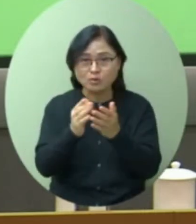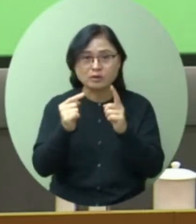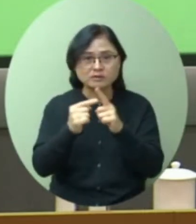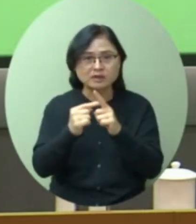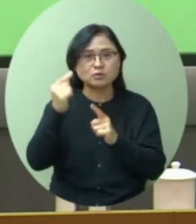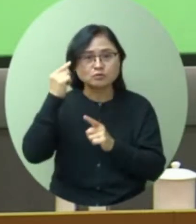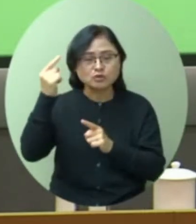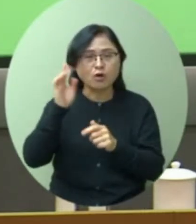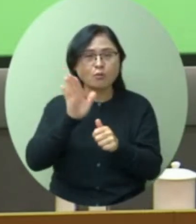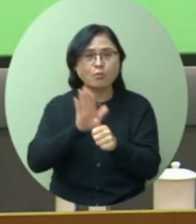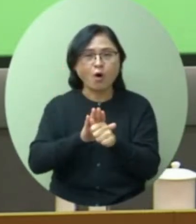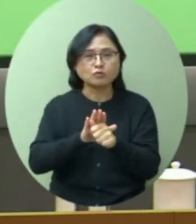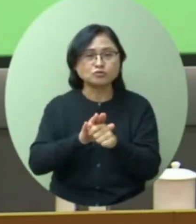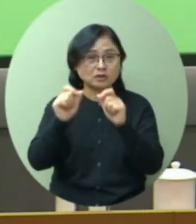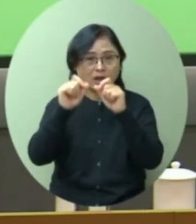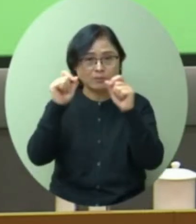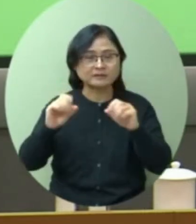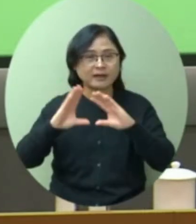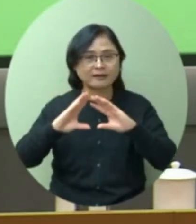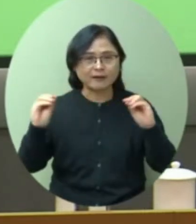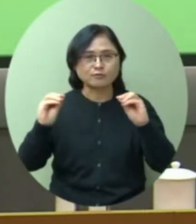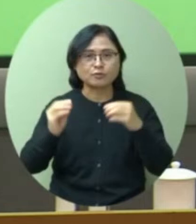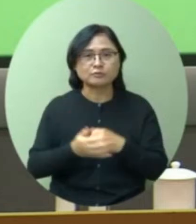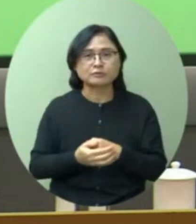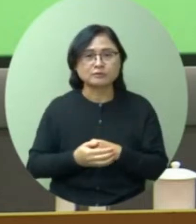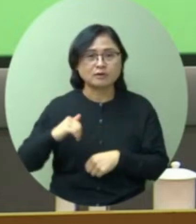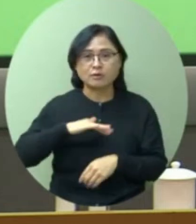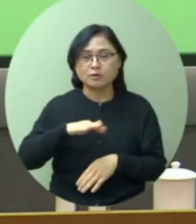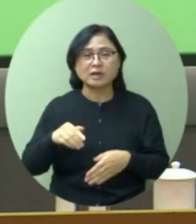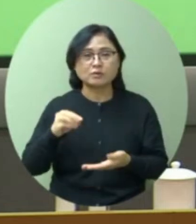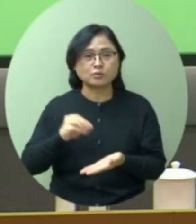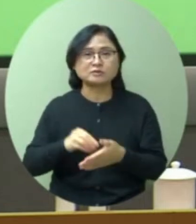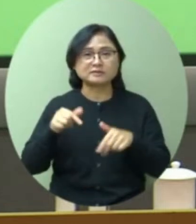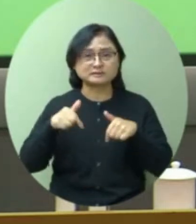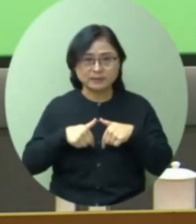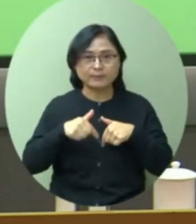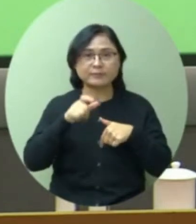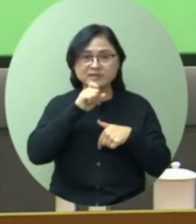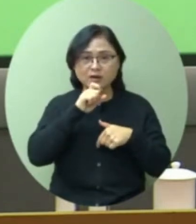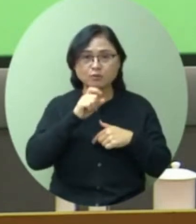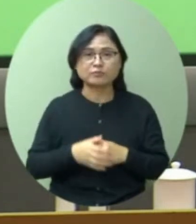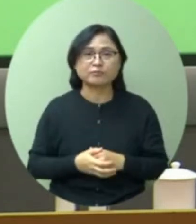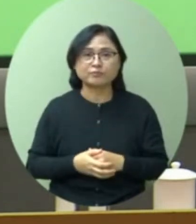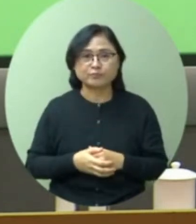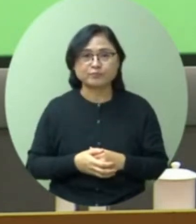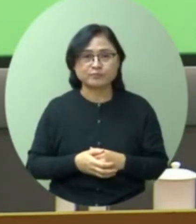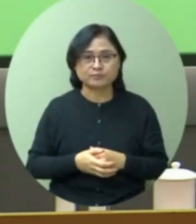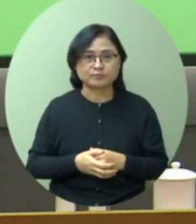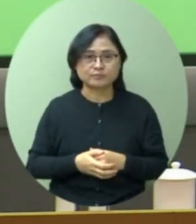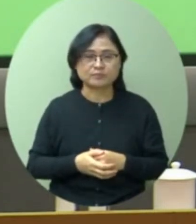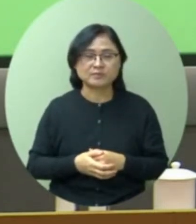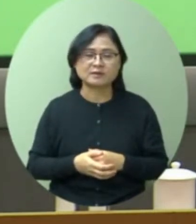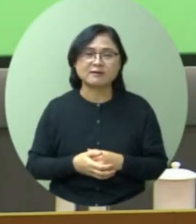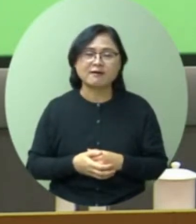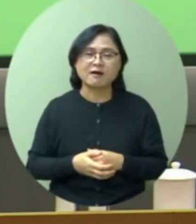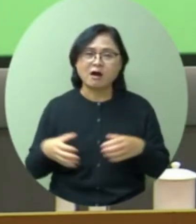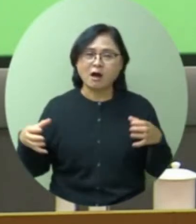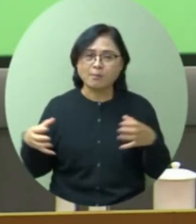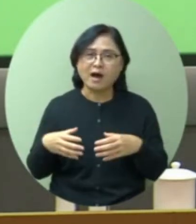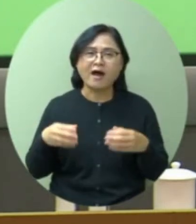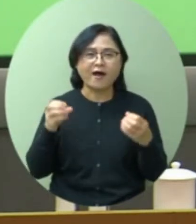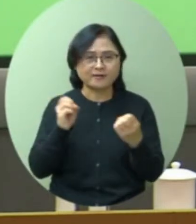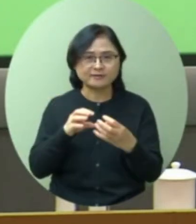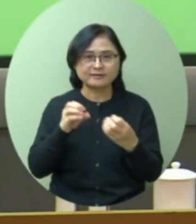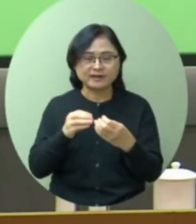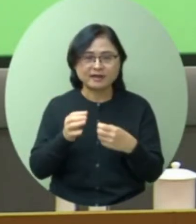collectively we can discuss the system that I have recommended, and then come